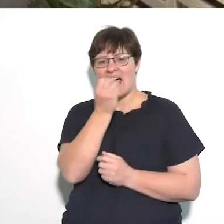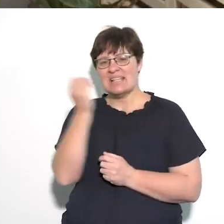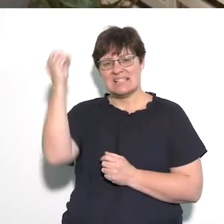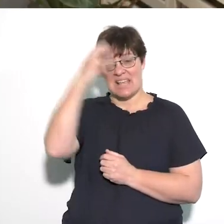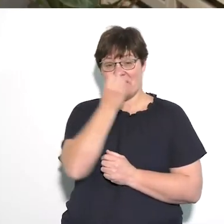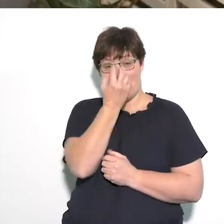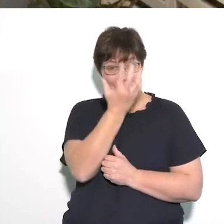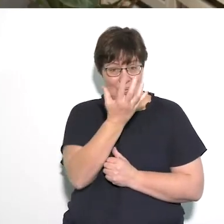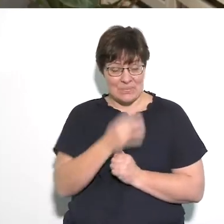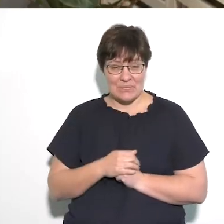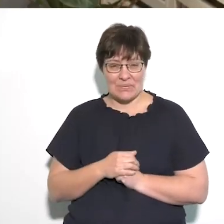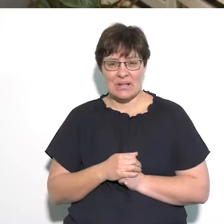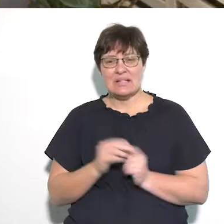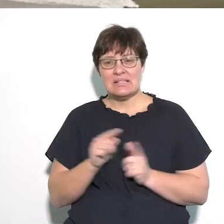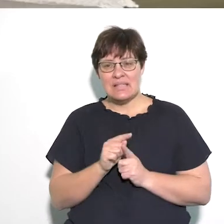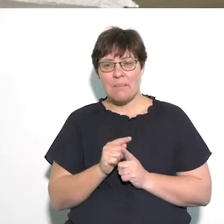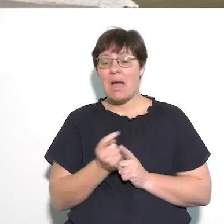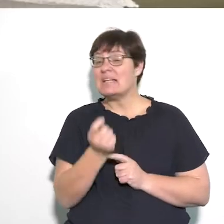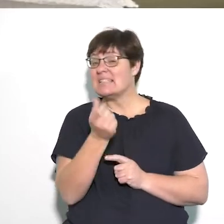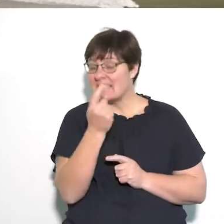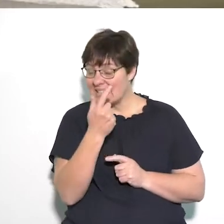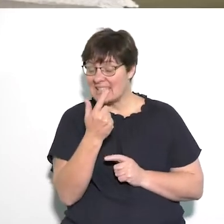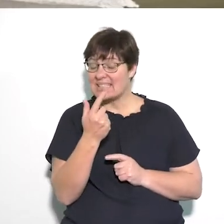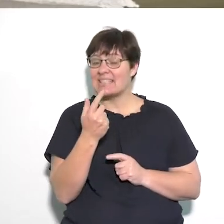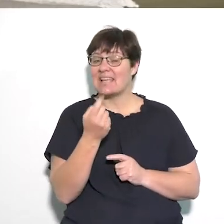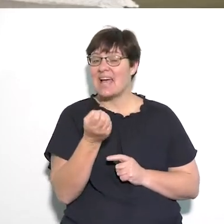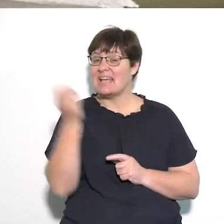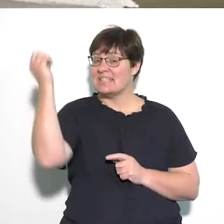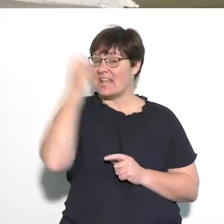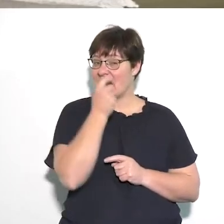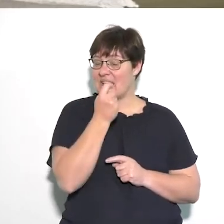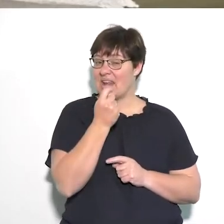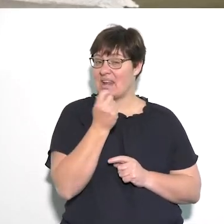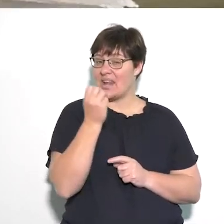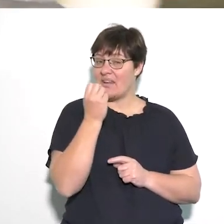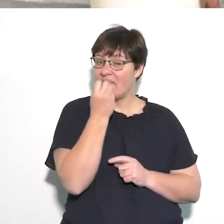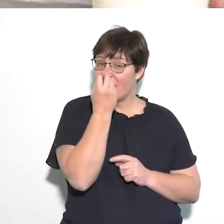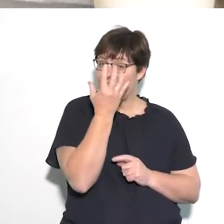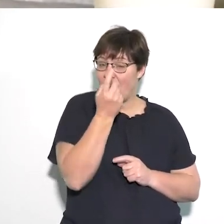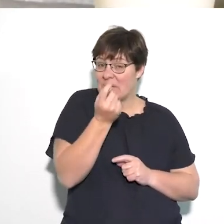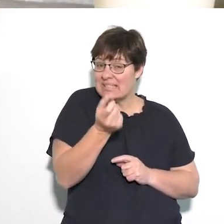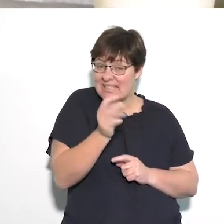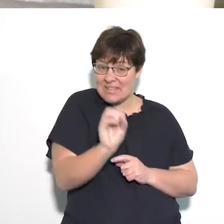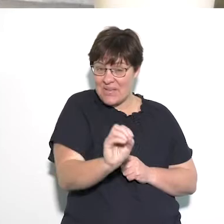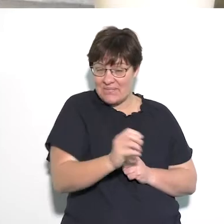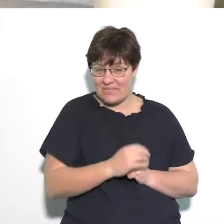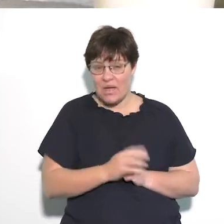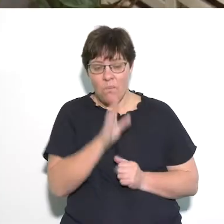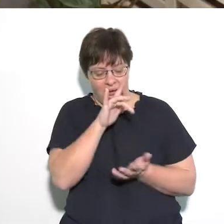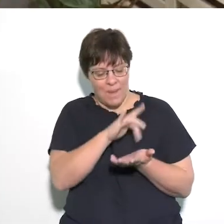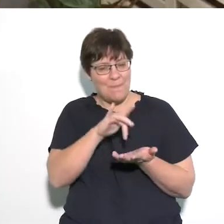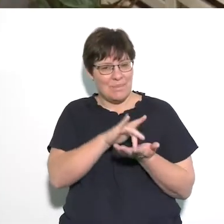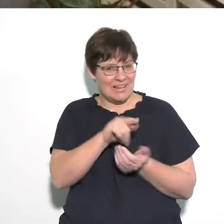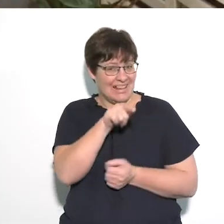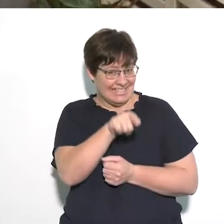sunflowers. And we've also got some sunflower seeds. There they are over there. And we're going to put those in the middle because that's